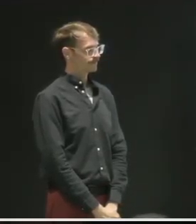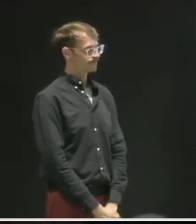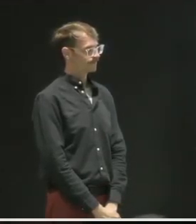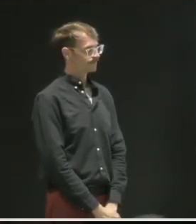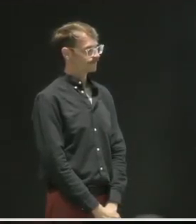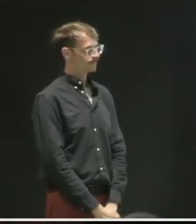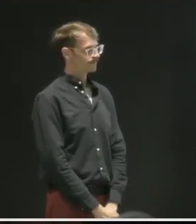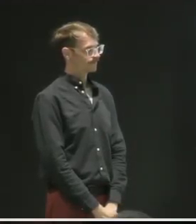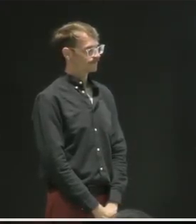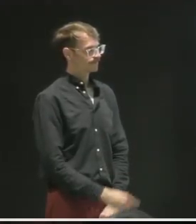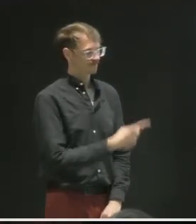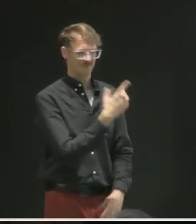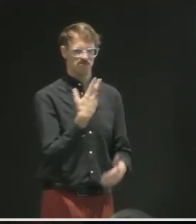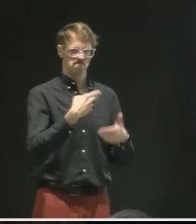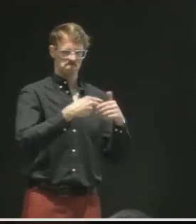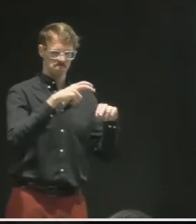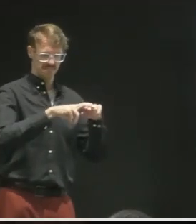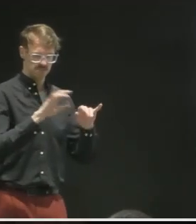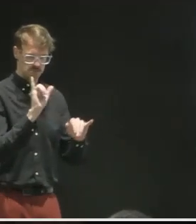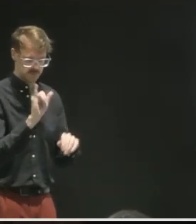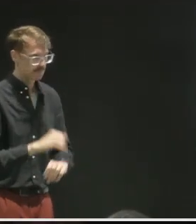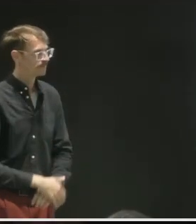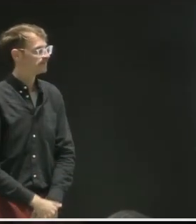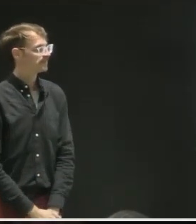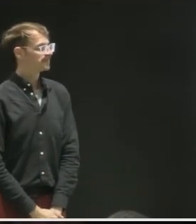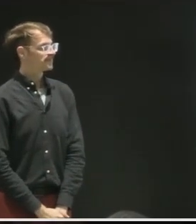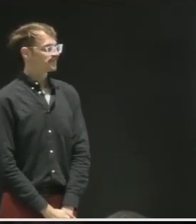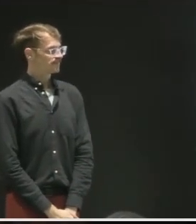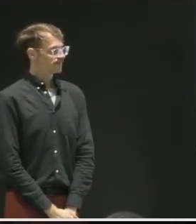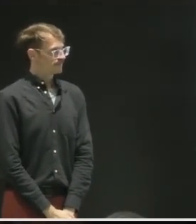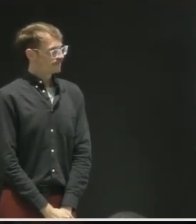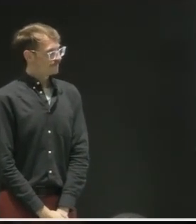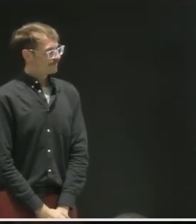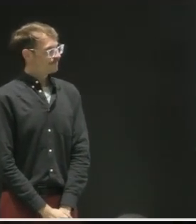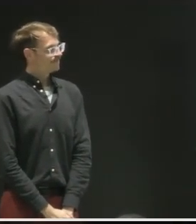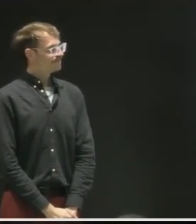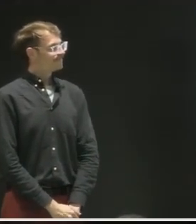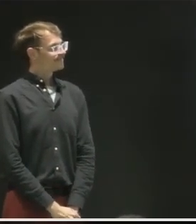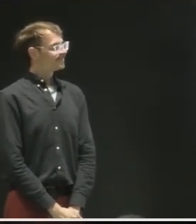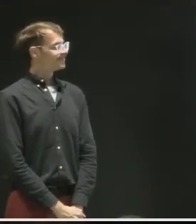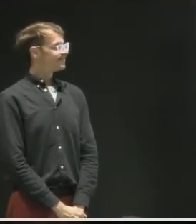I'll sit here with you. Sure.